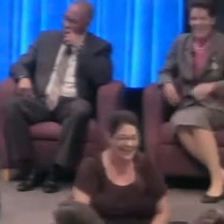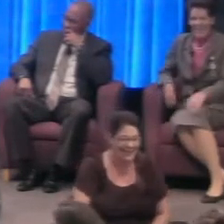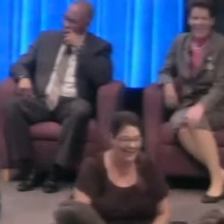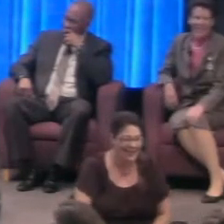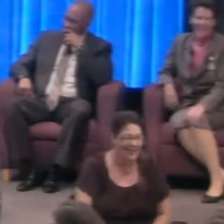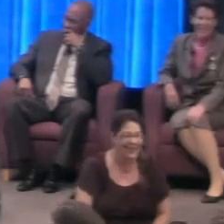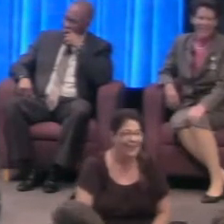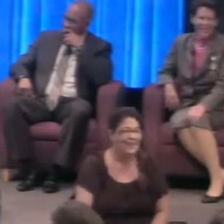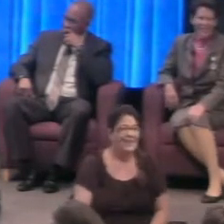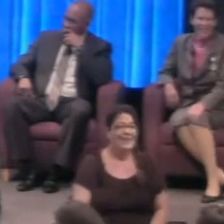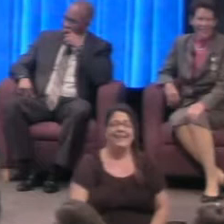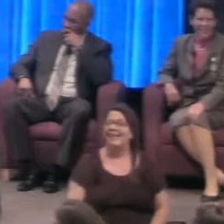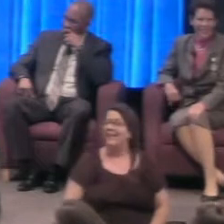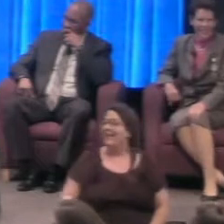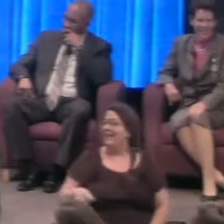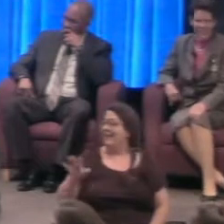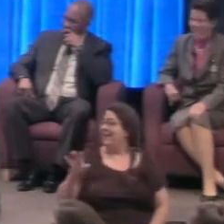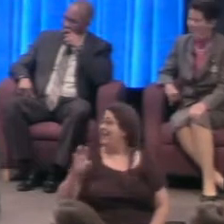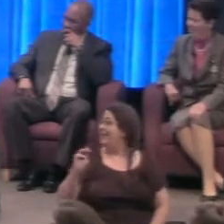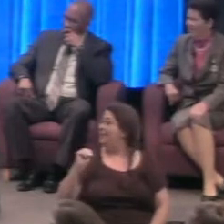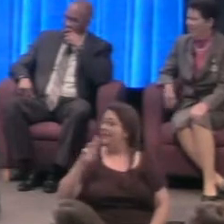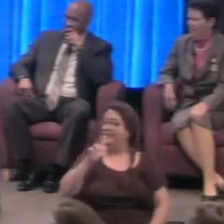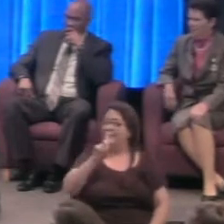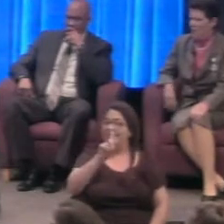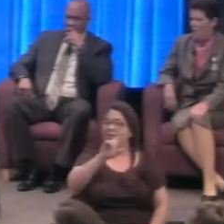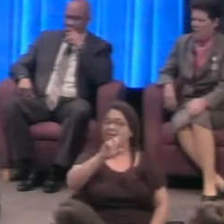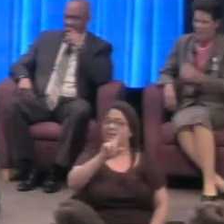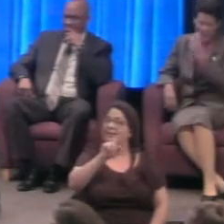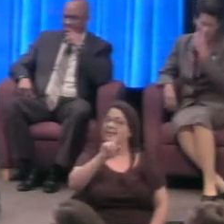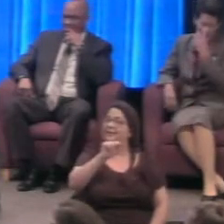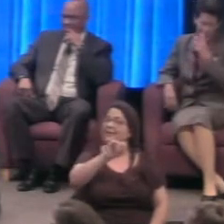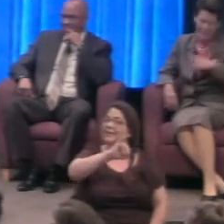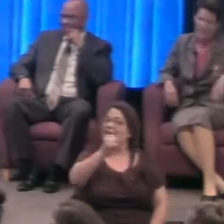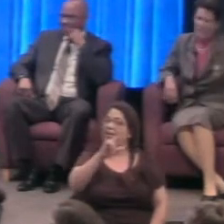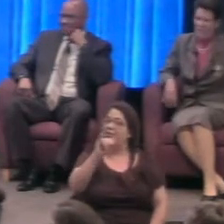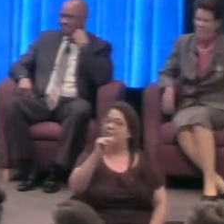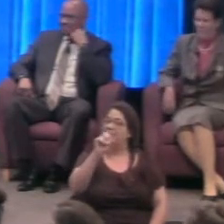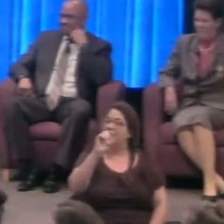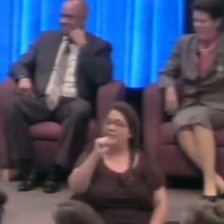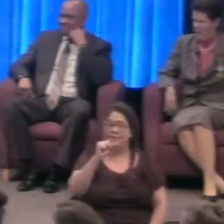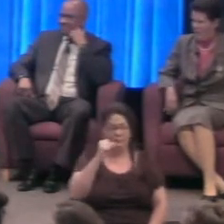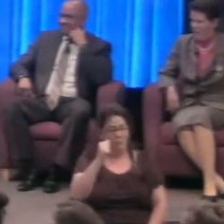Okay. Would Mr. T.J. Jones please join us on stage?